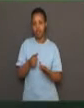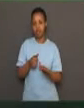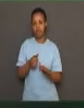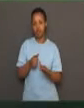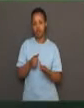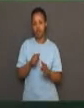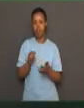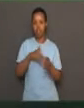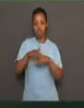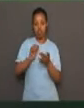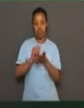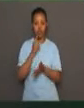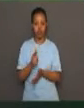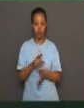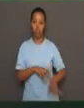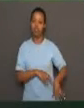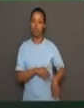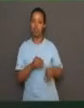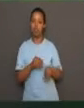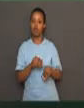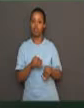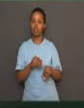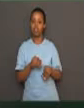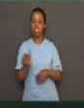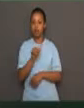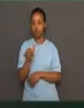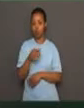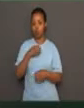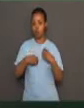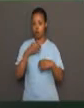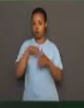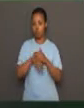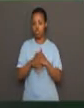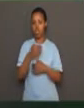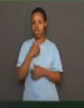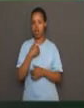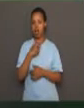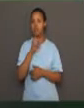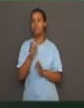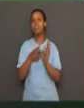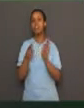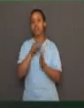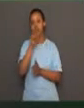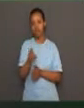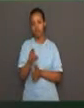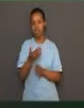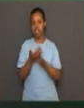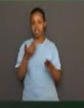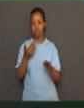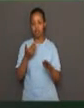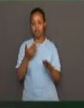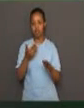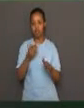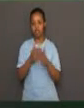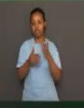Students, what do you think similarities in organisms indicate during early